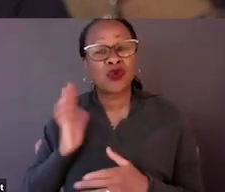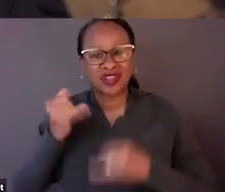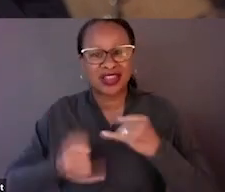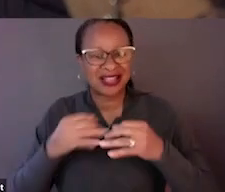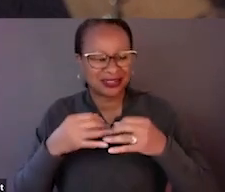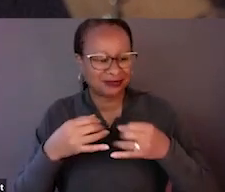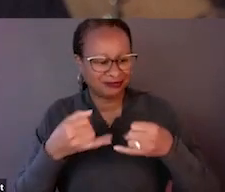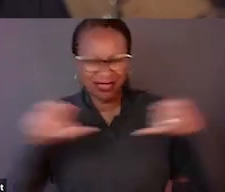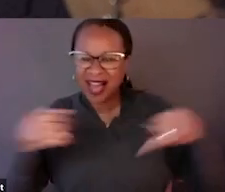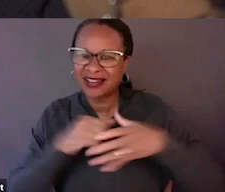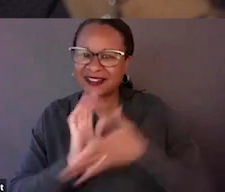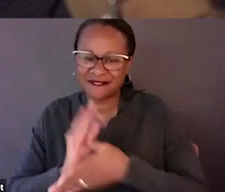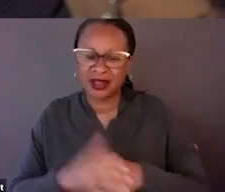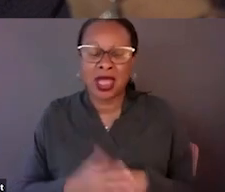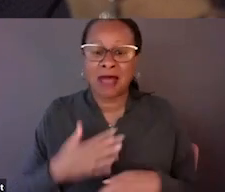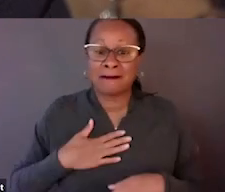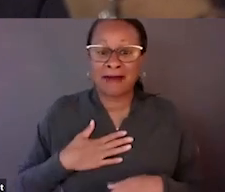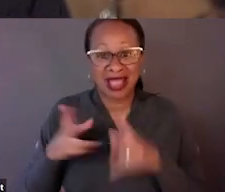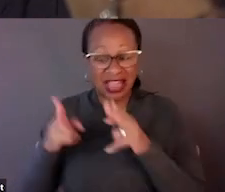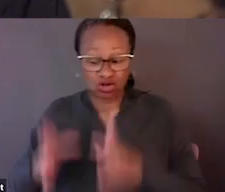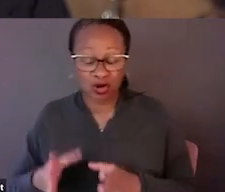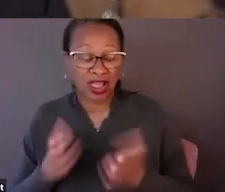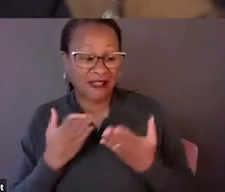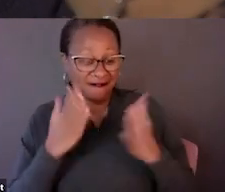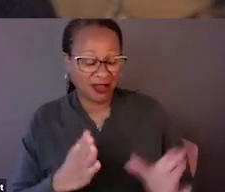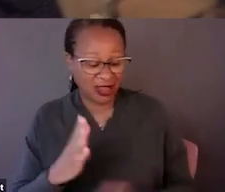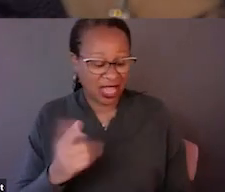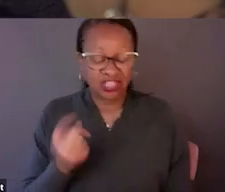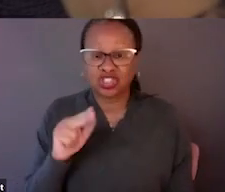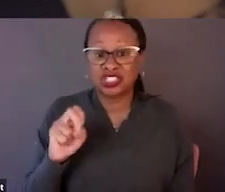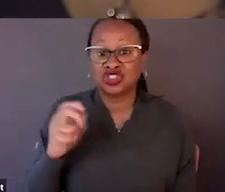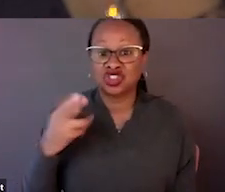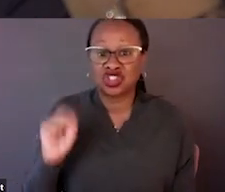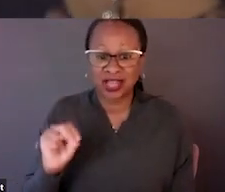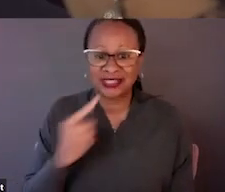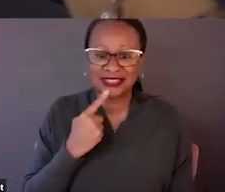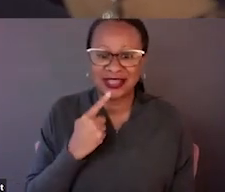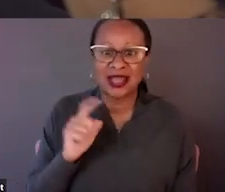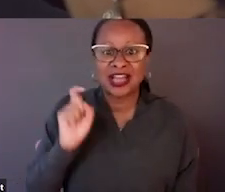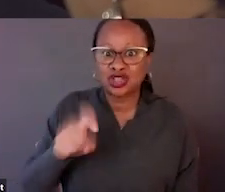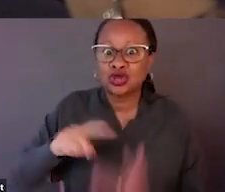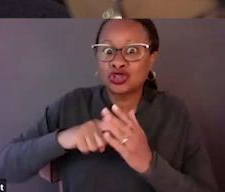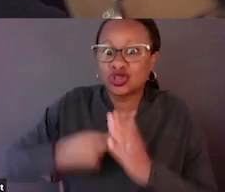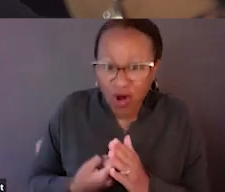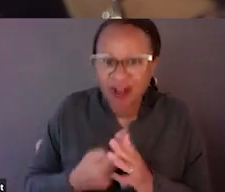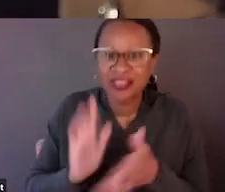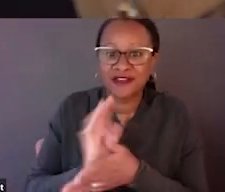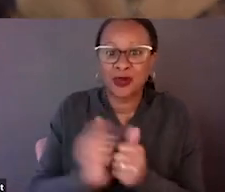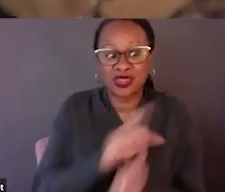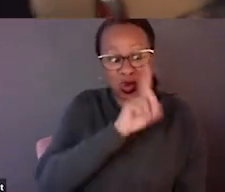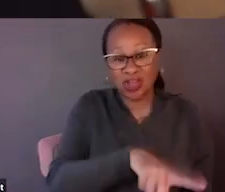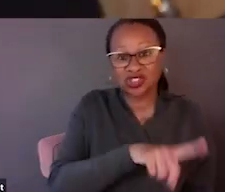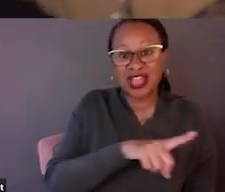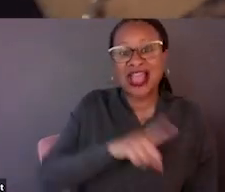my amazing editorial advisors named Jean Chen, she goes, no, you should start the film with the question and